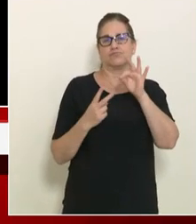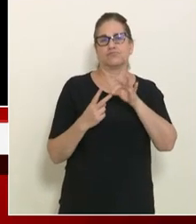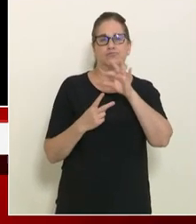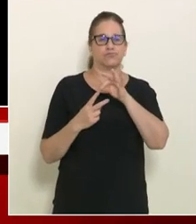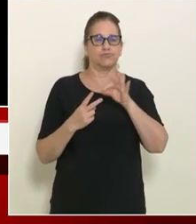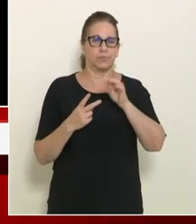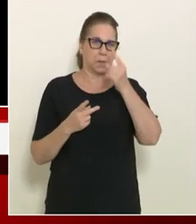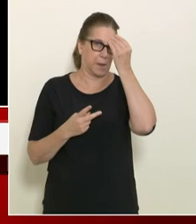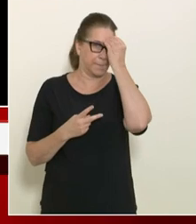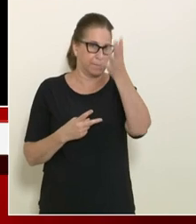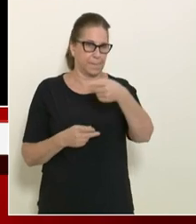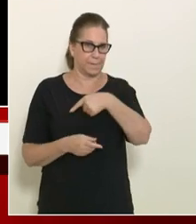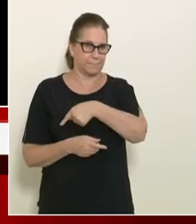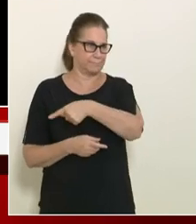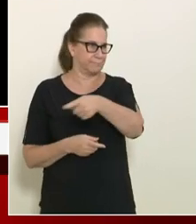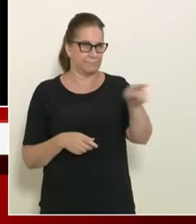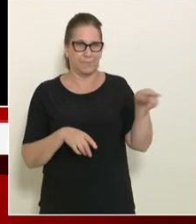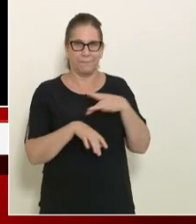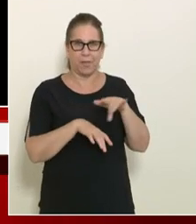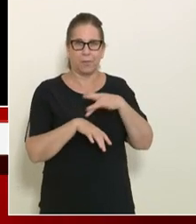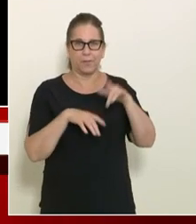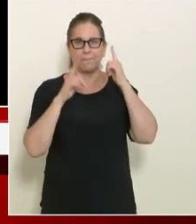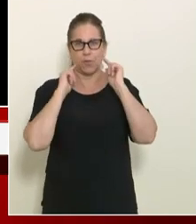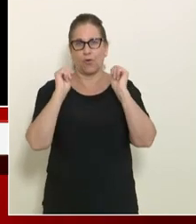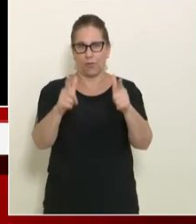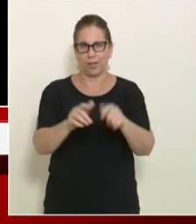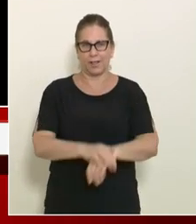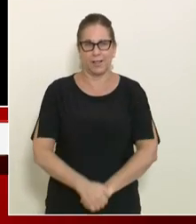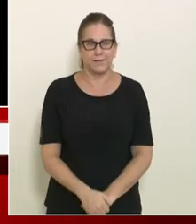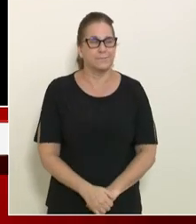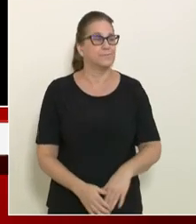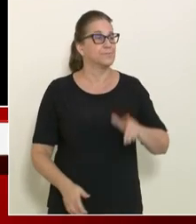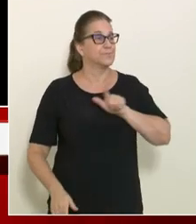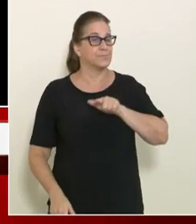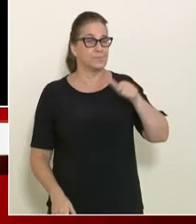to turn over